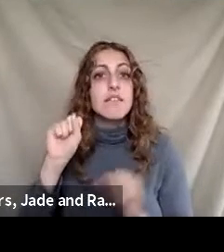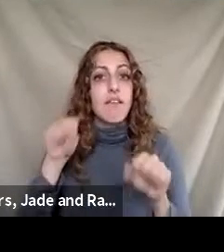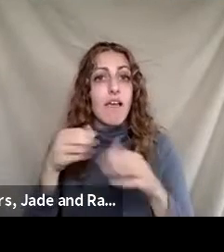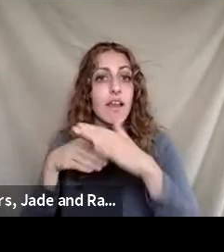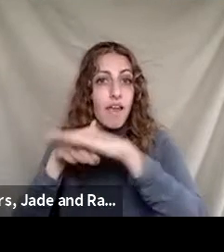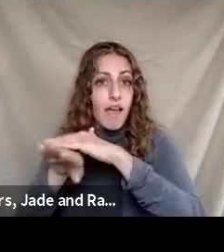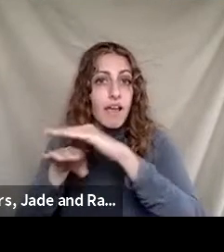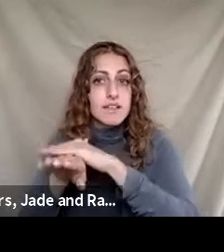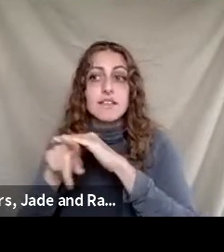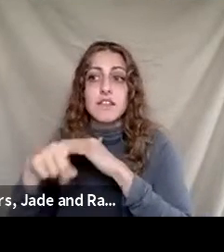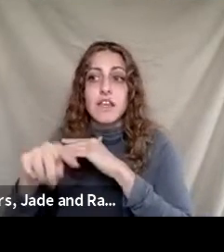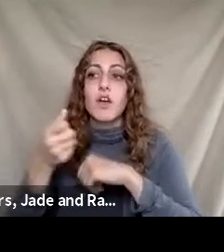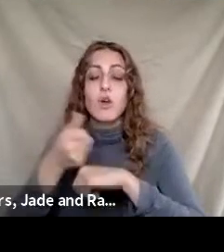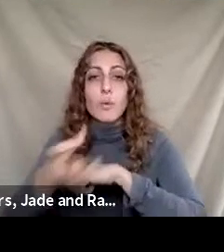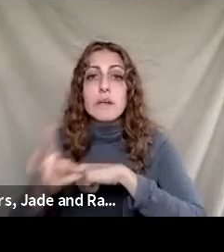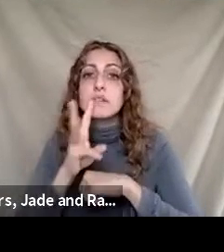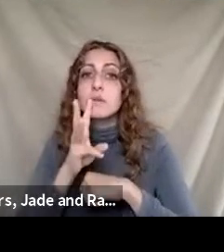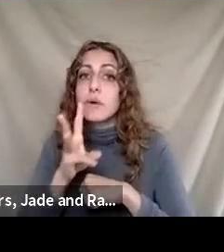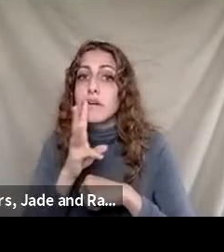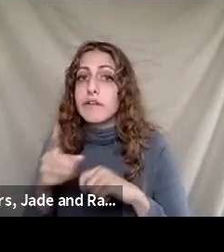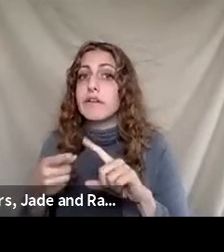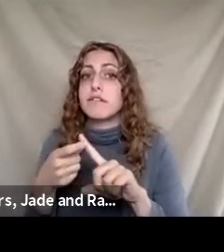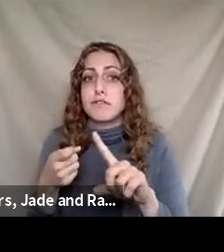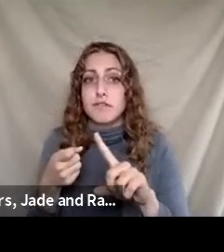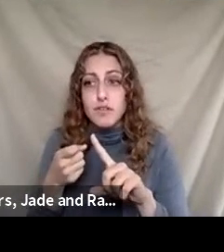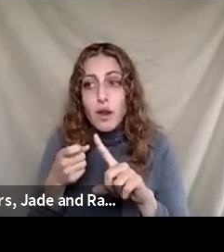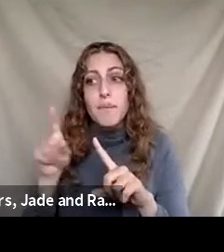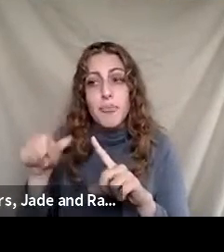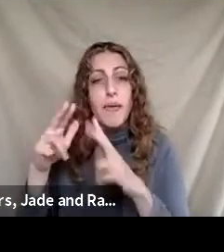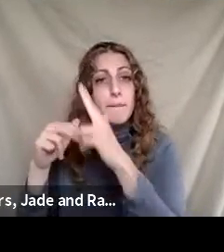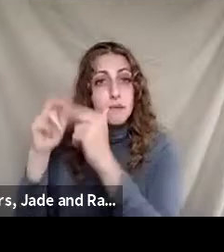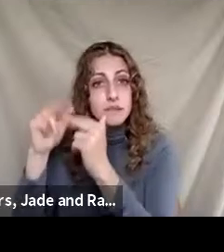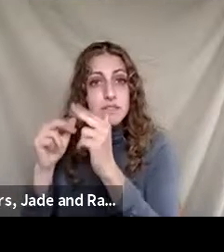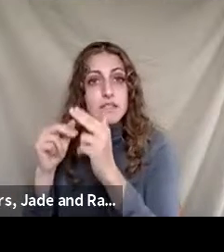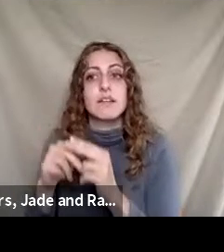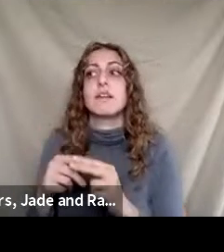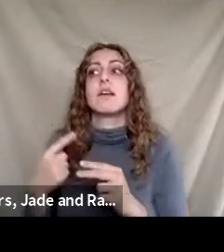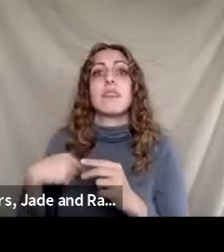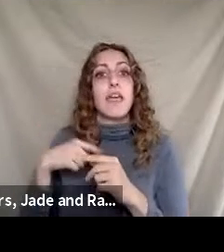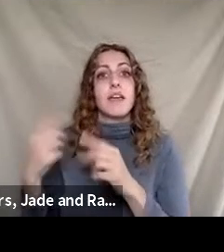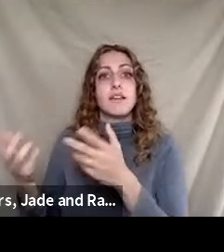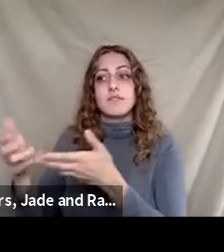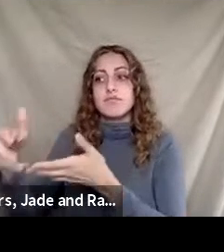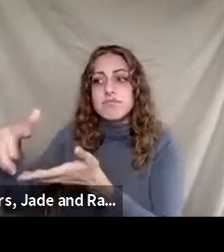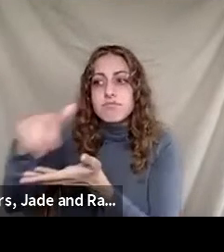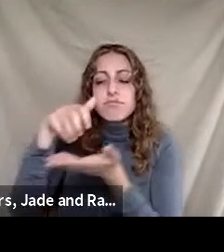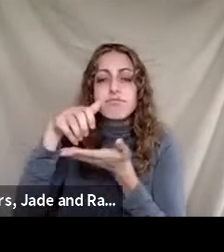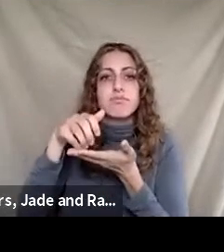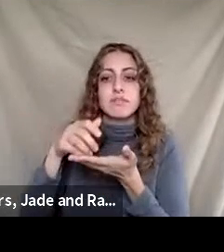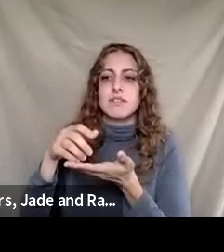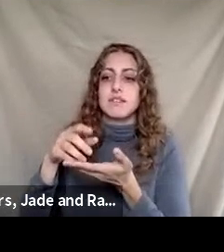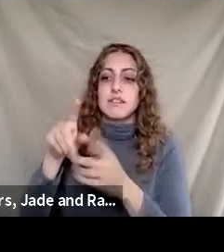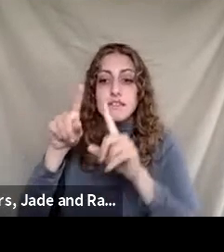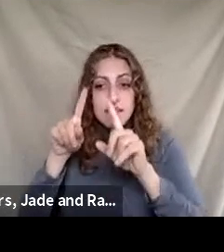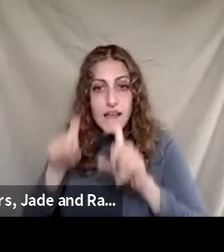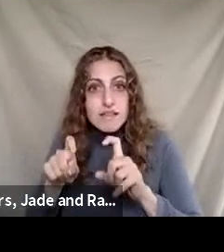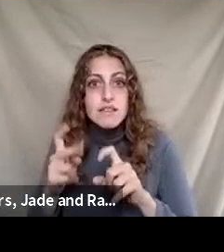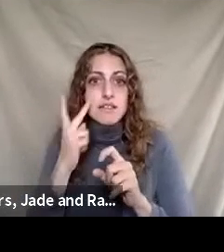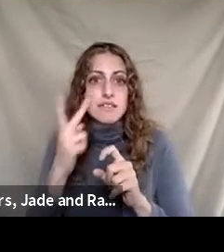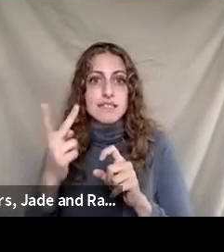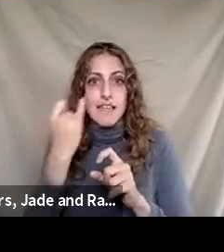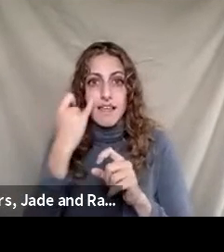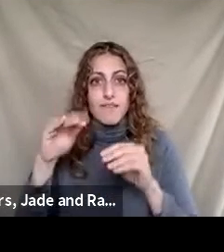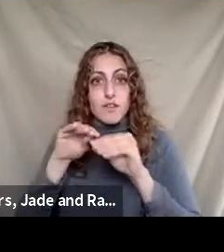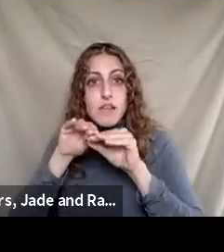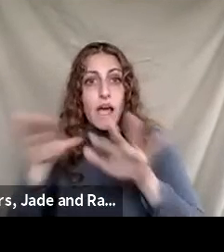that building and be able to test it and see if there is an outbreak or potential testing or